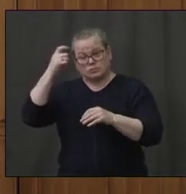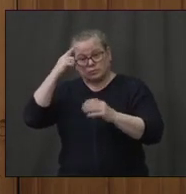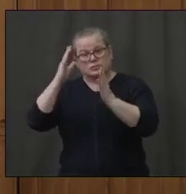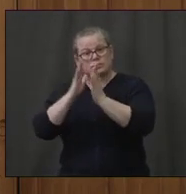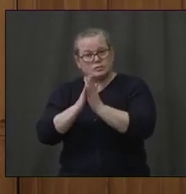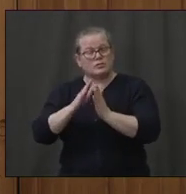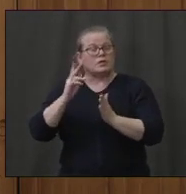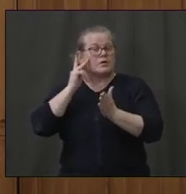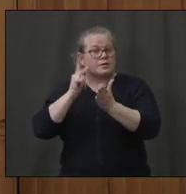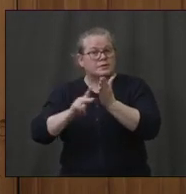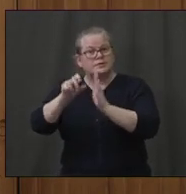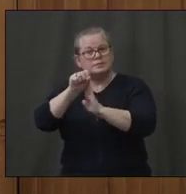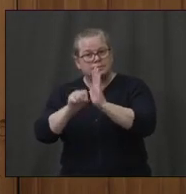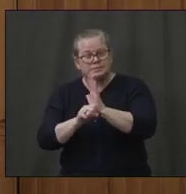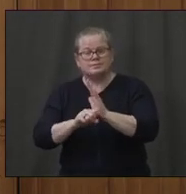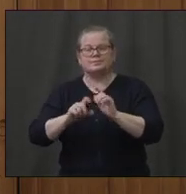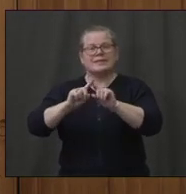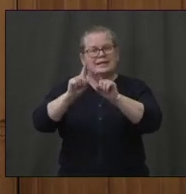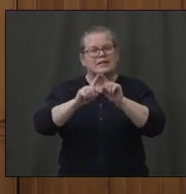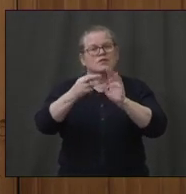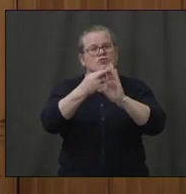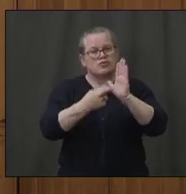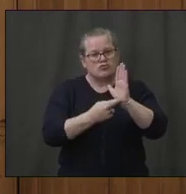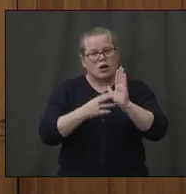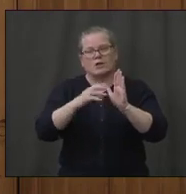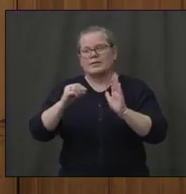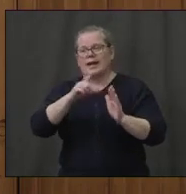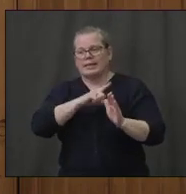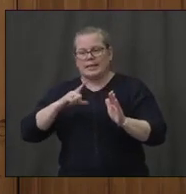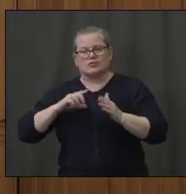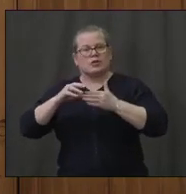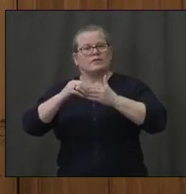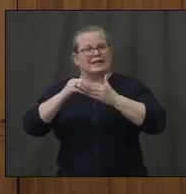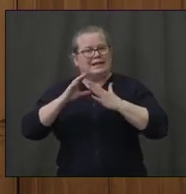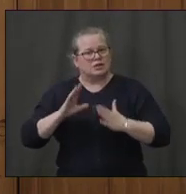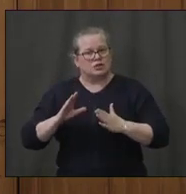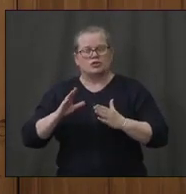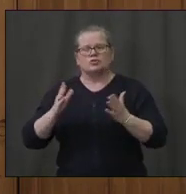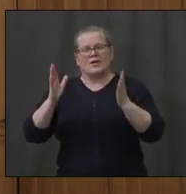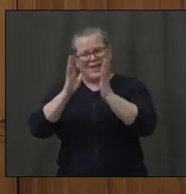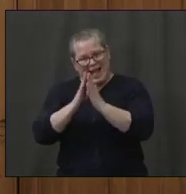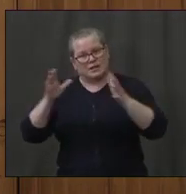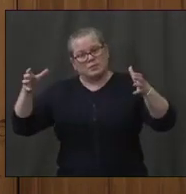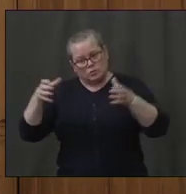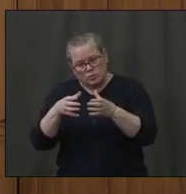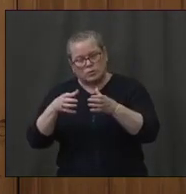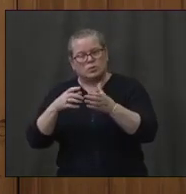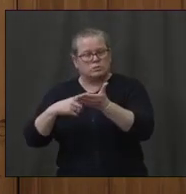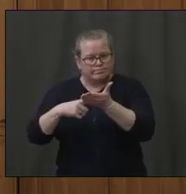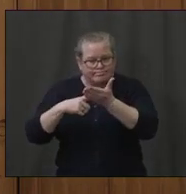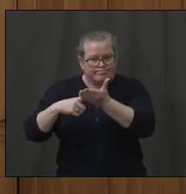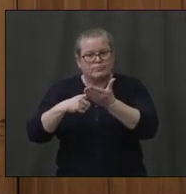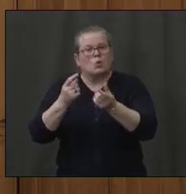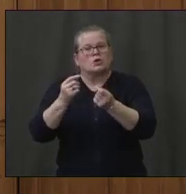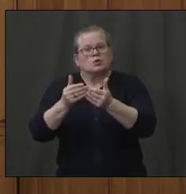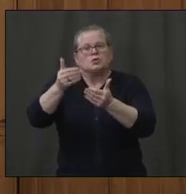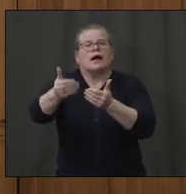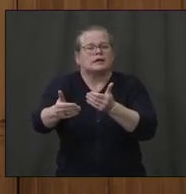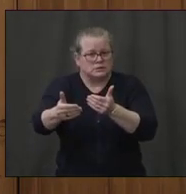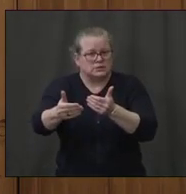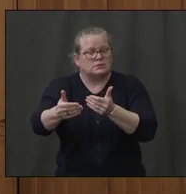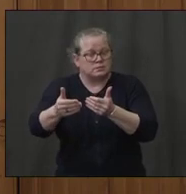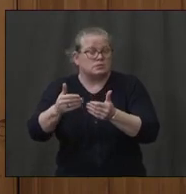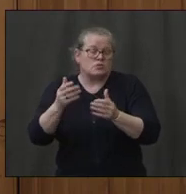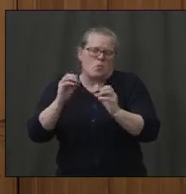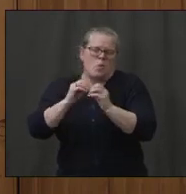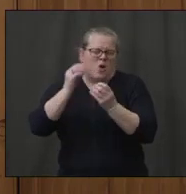and the registrars, as well as with legislative leaders, to sit down and really come up and see what is the next path forward overall. So we should